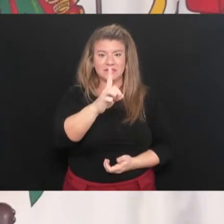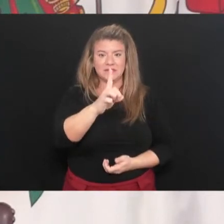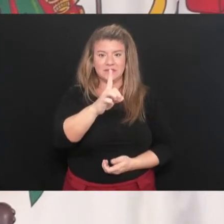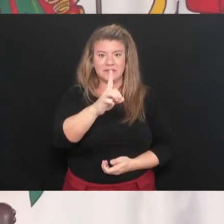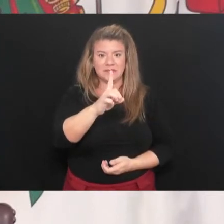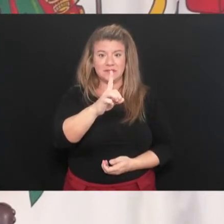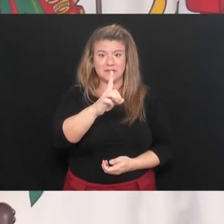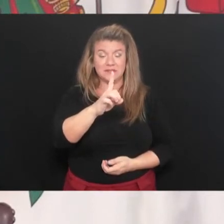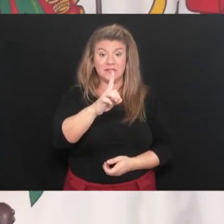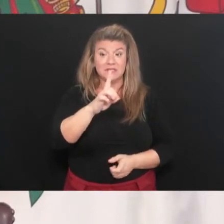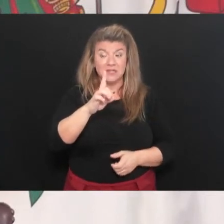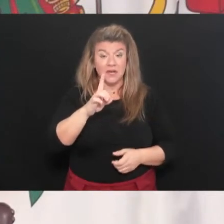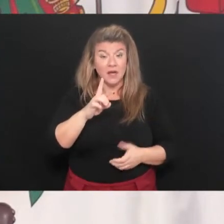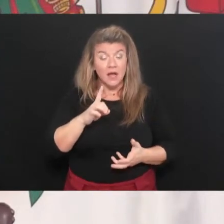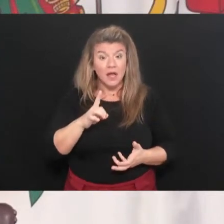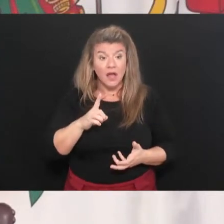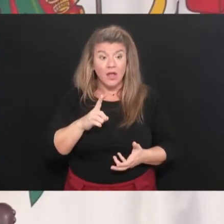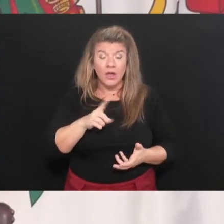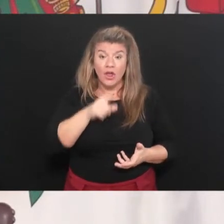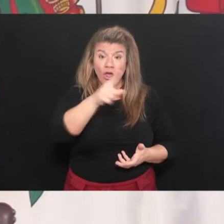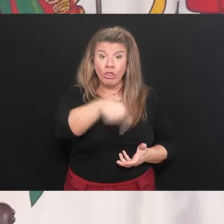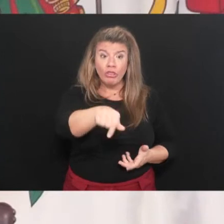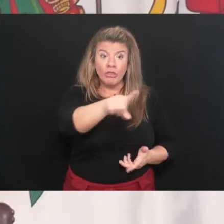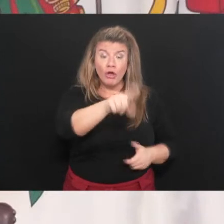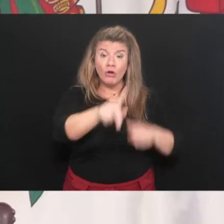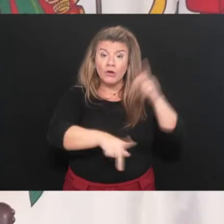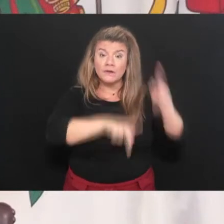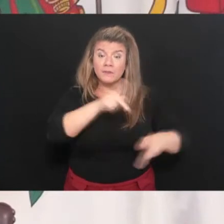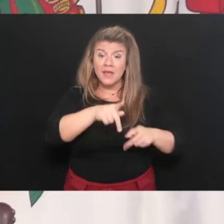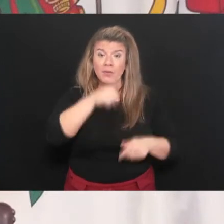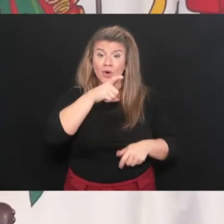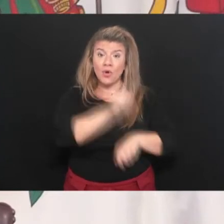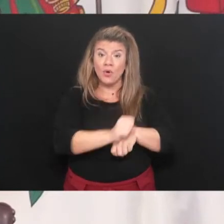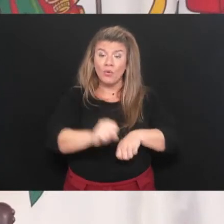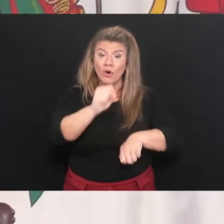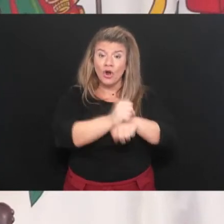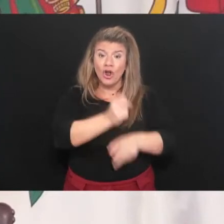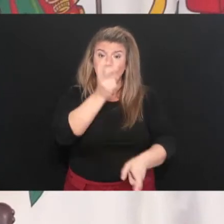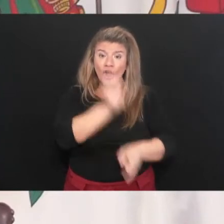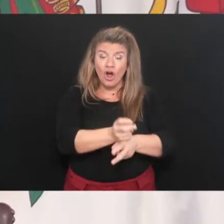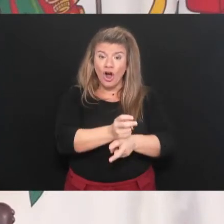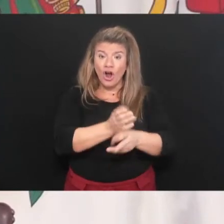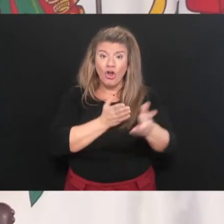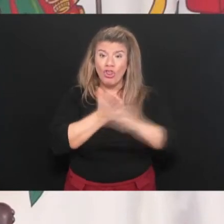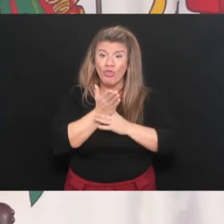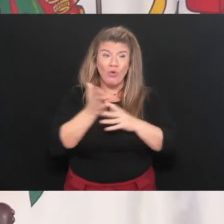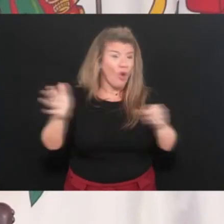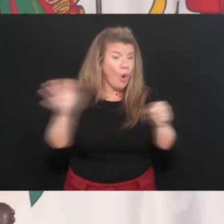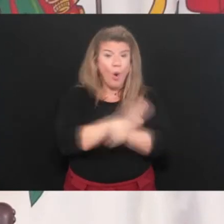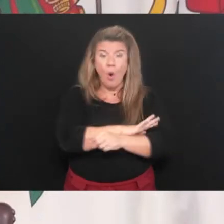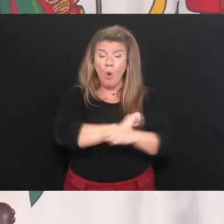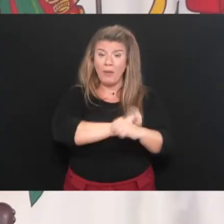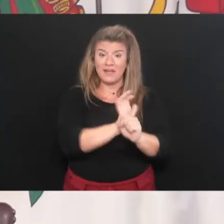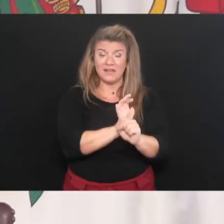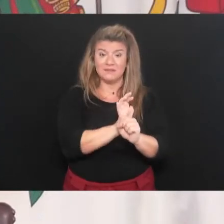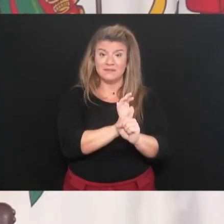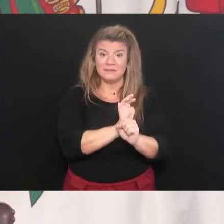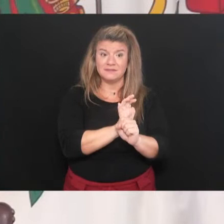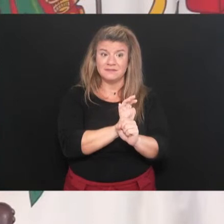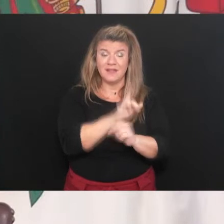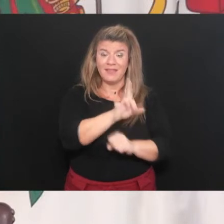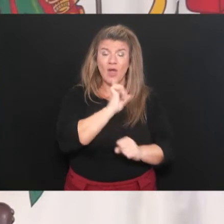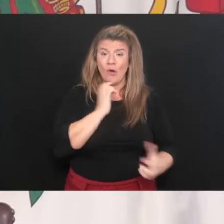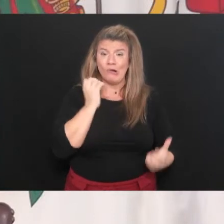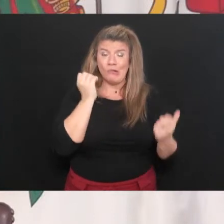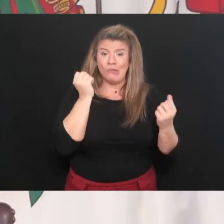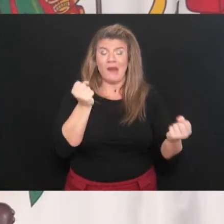to the very people that ran to the fire, saved our lives in every way, were courageous beyond